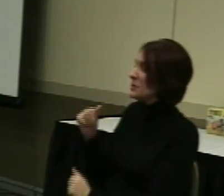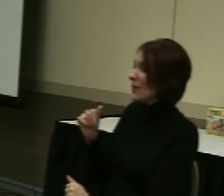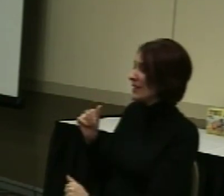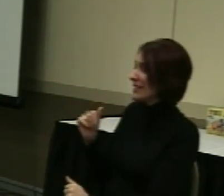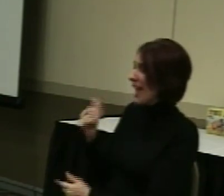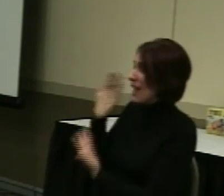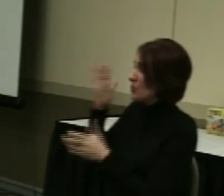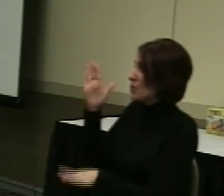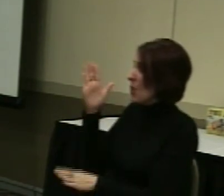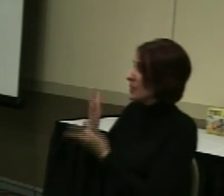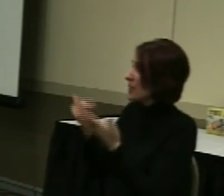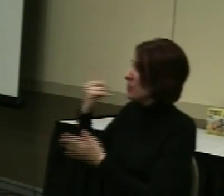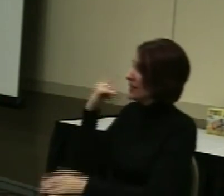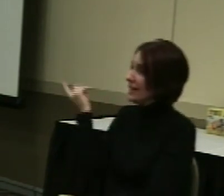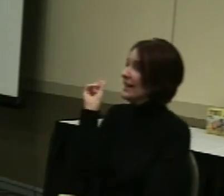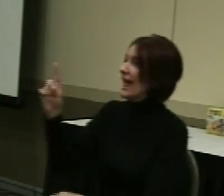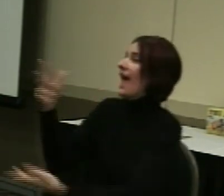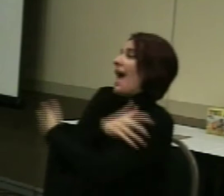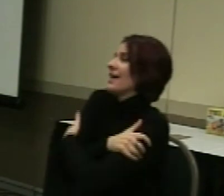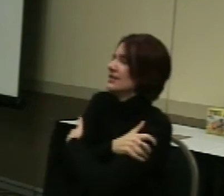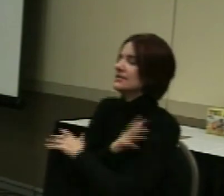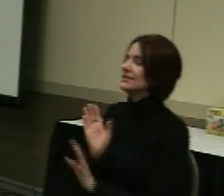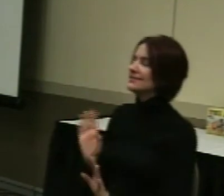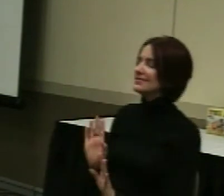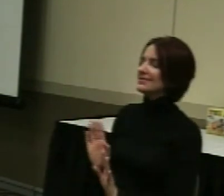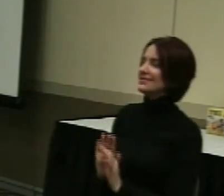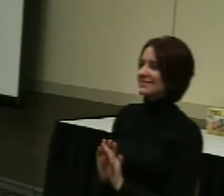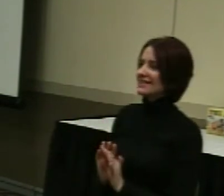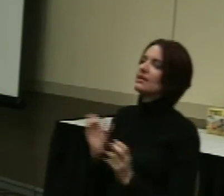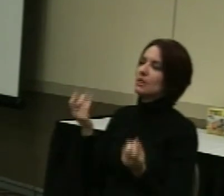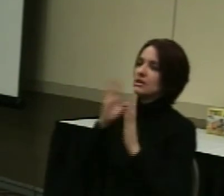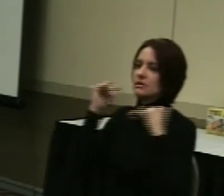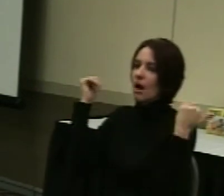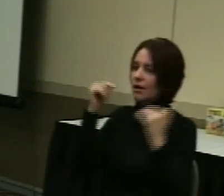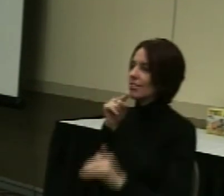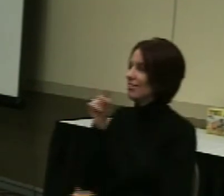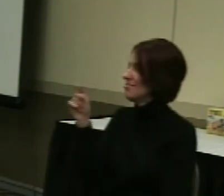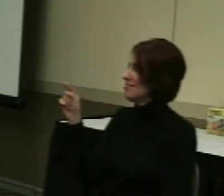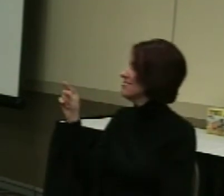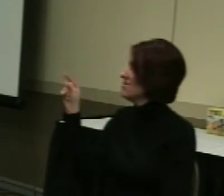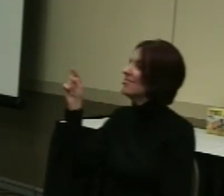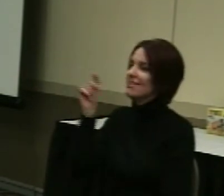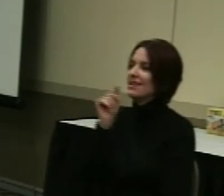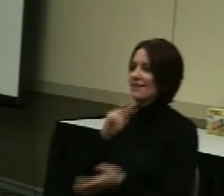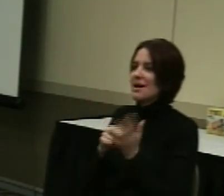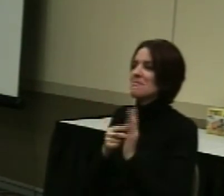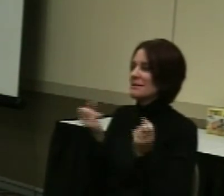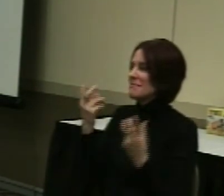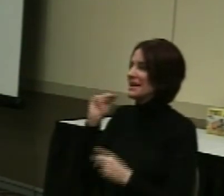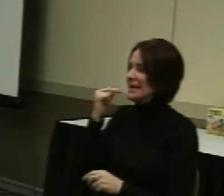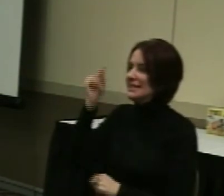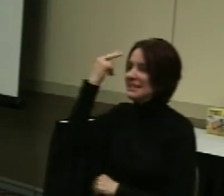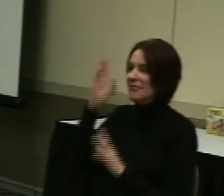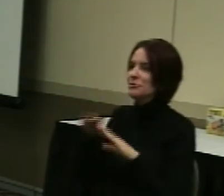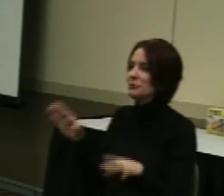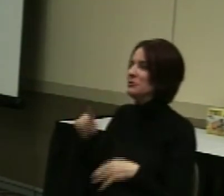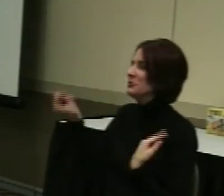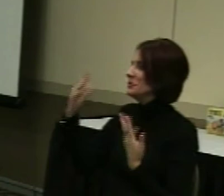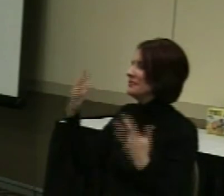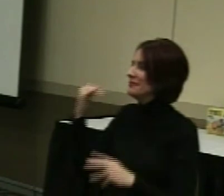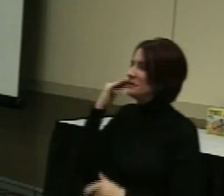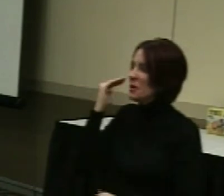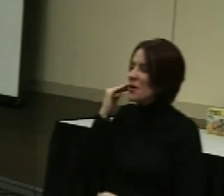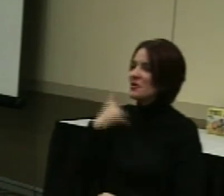know and give the person a hug. Many smiles here. I'm sure you have nieces and nephews and you've seen them. You have daughters,